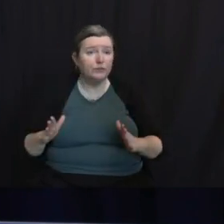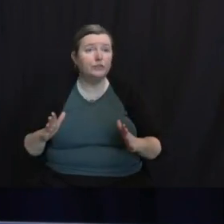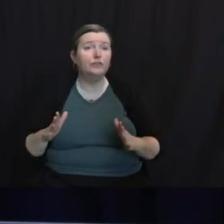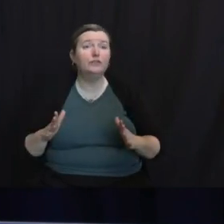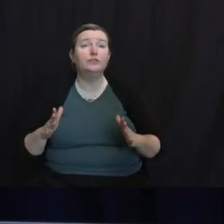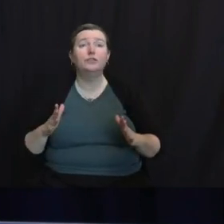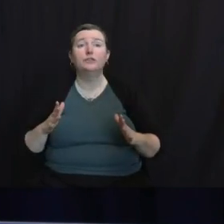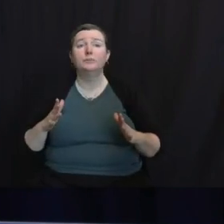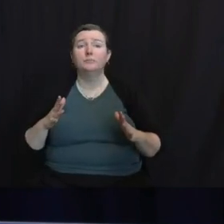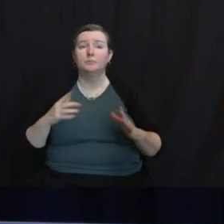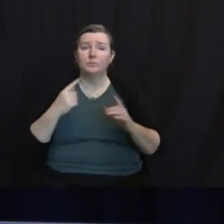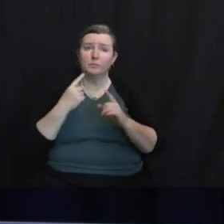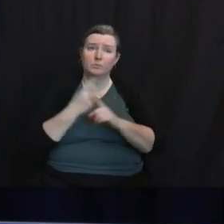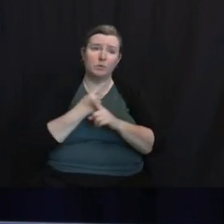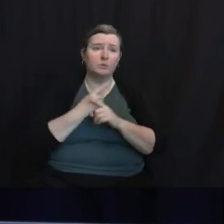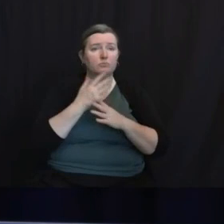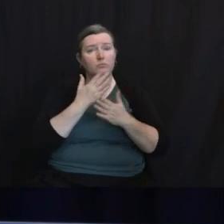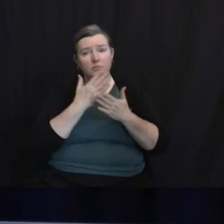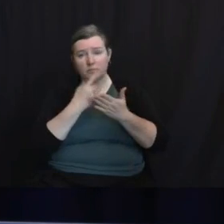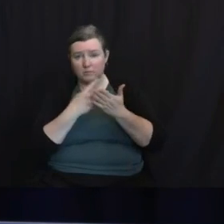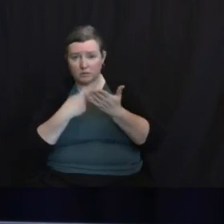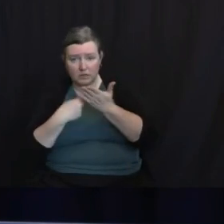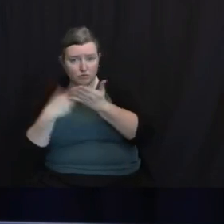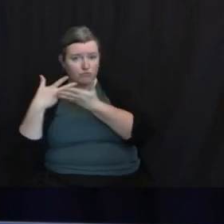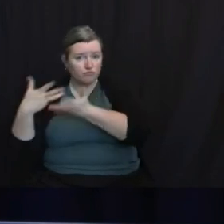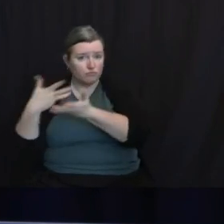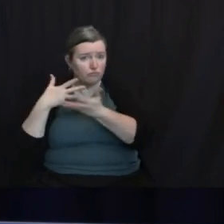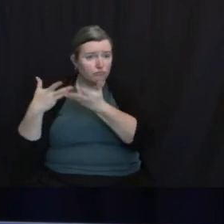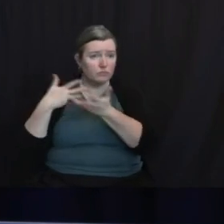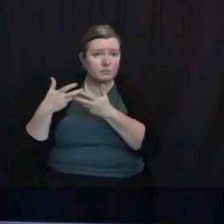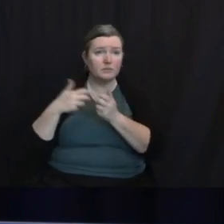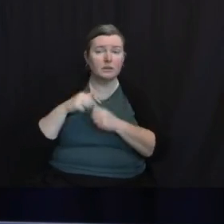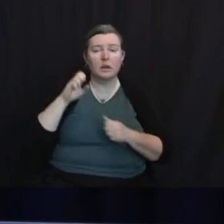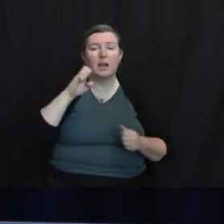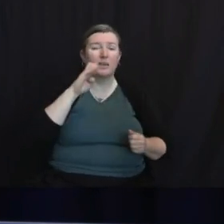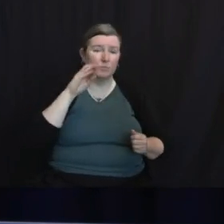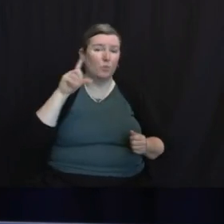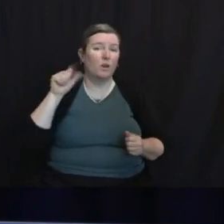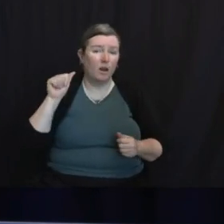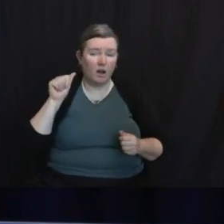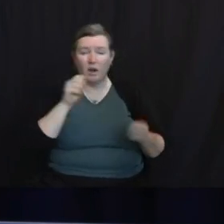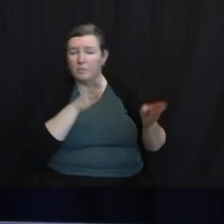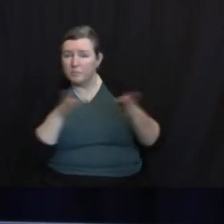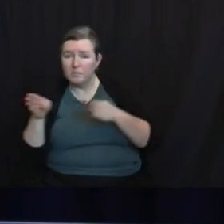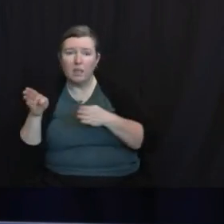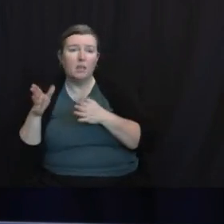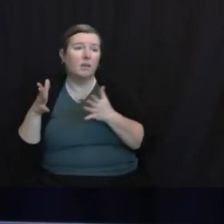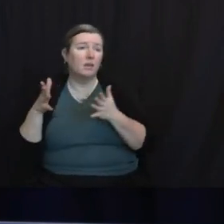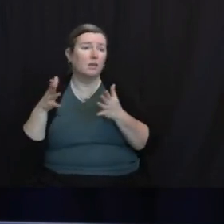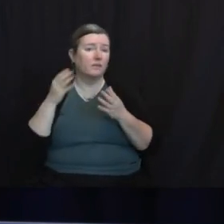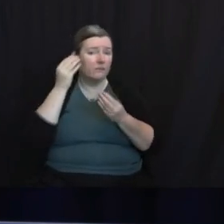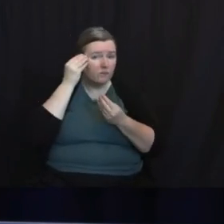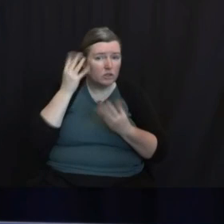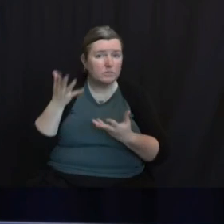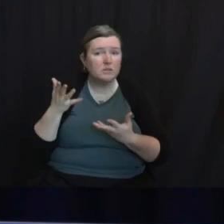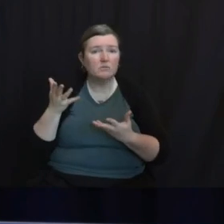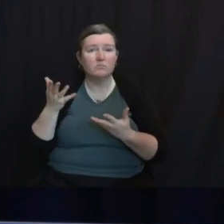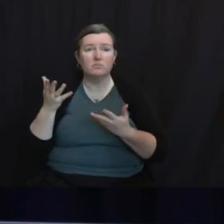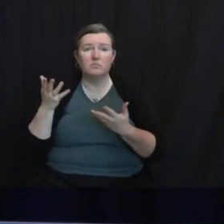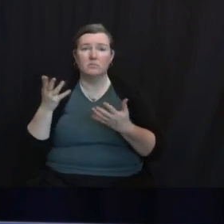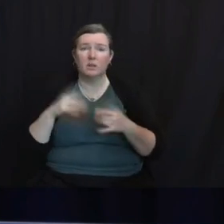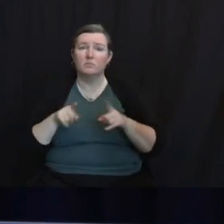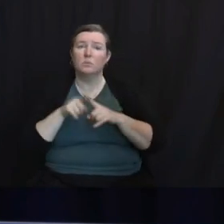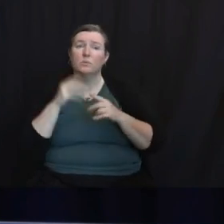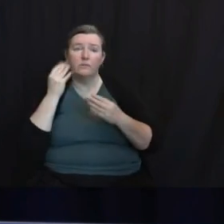to review Ebola preparedness plans and PPE recommendations and inventory, and also to notify their local health